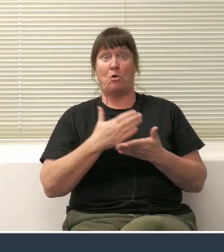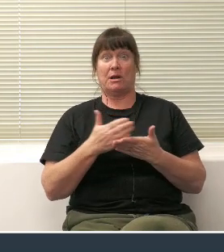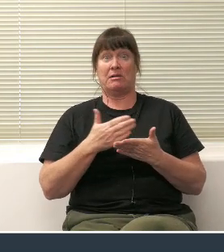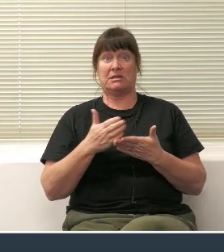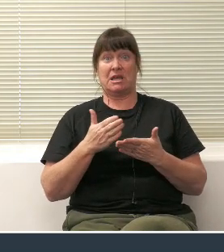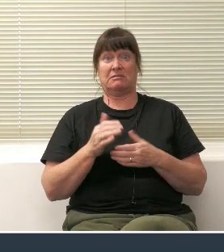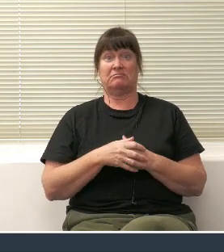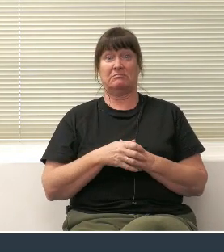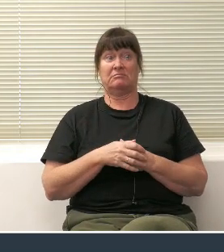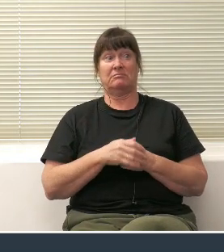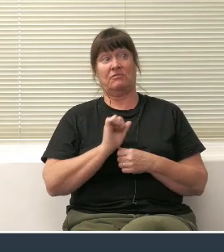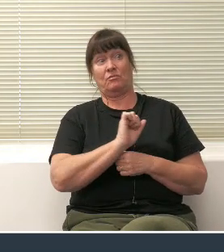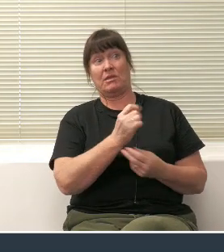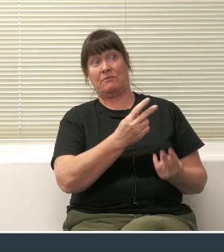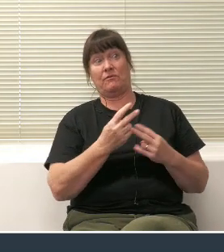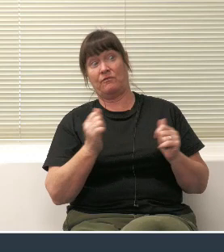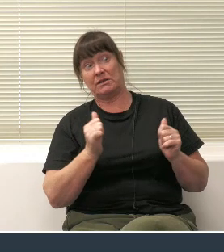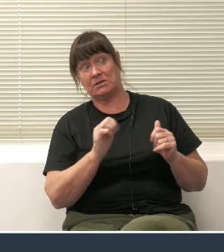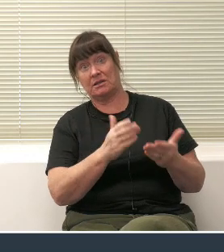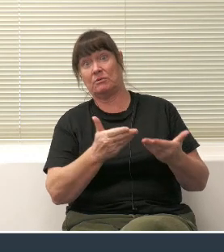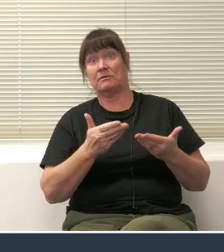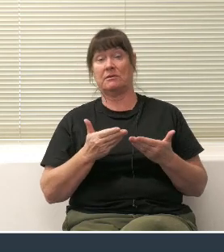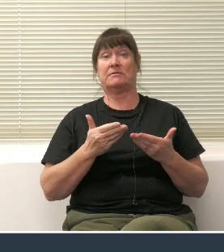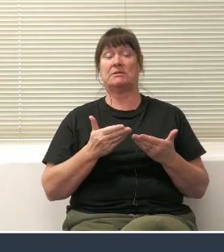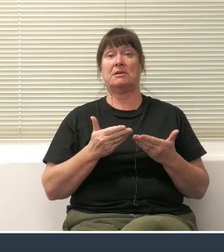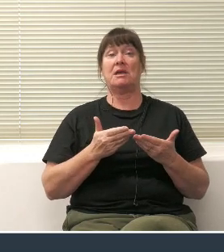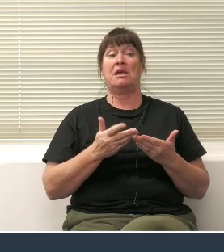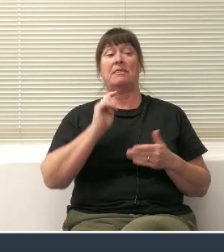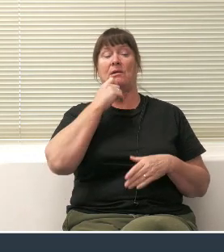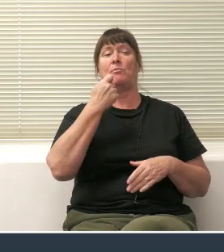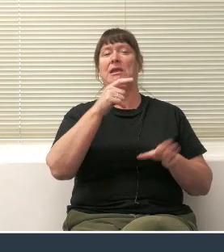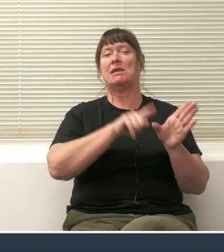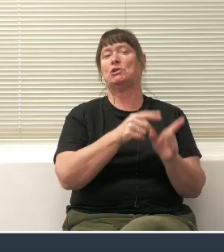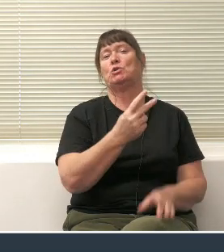asked of us following their review, which would go into year 2.